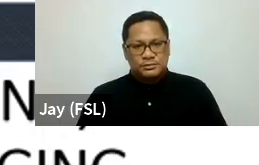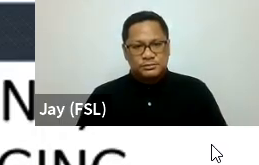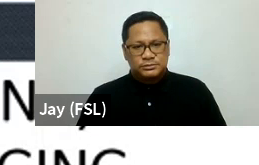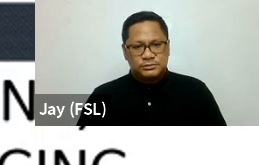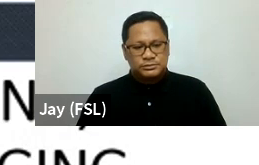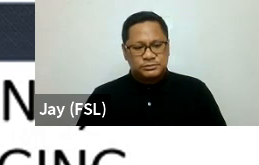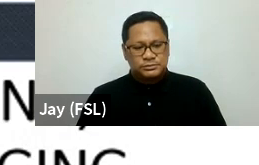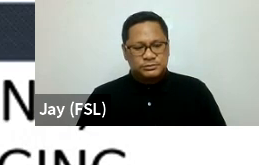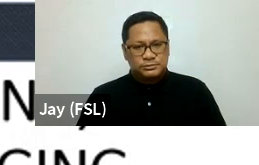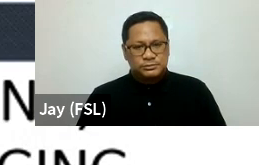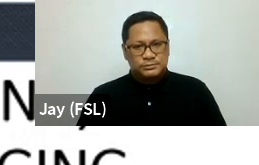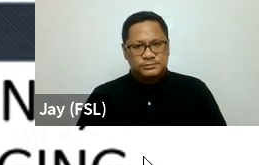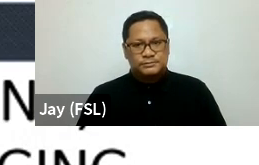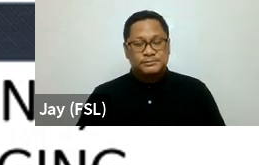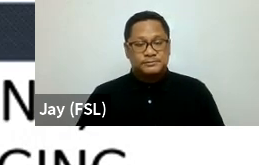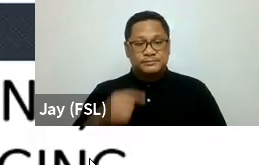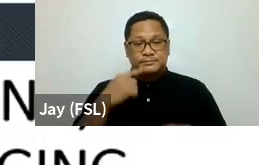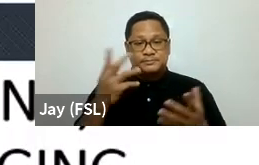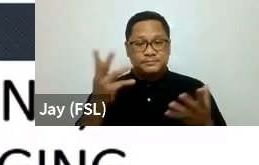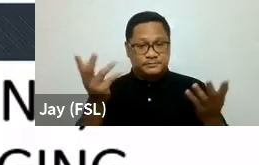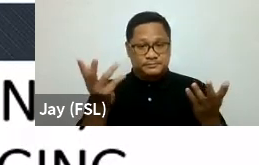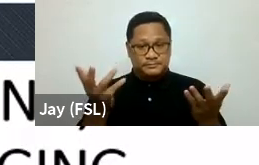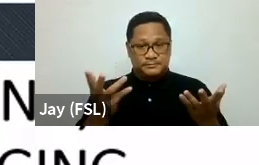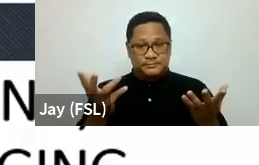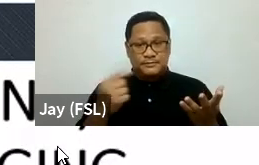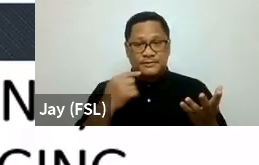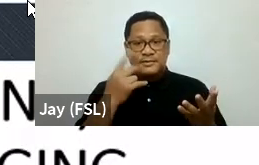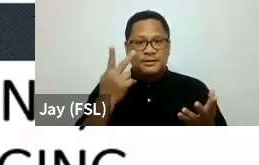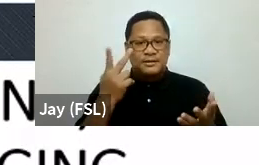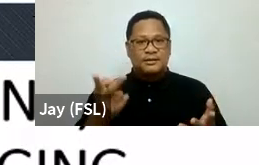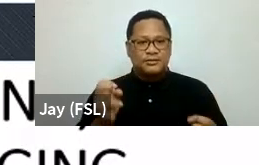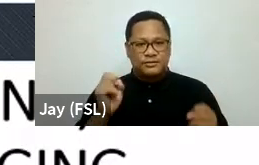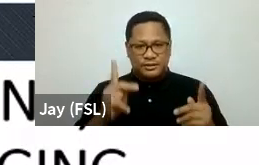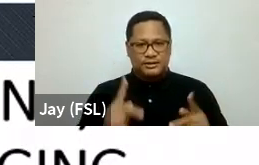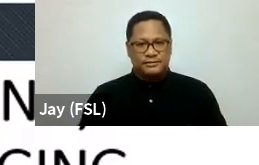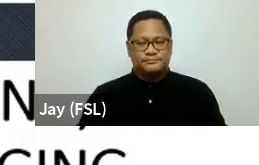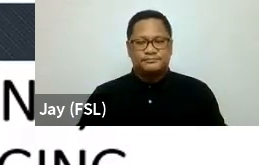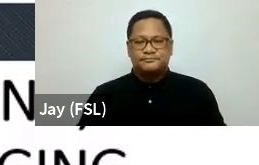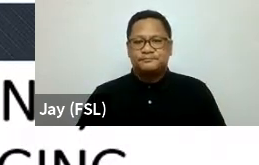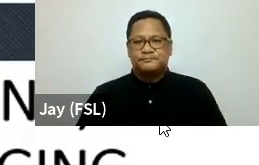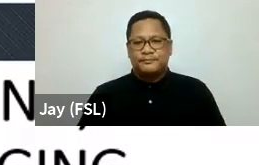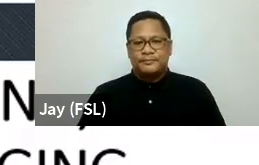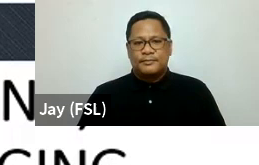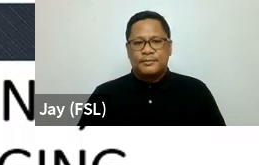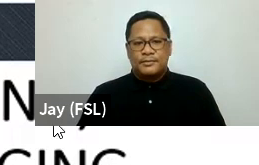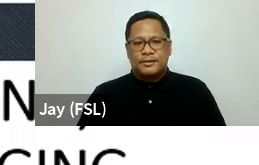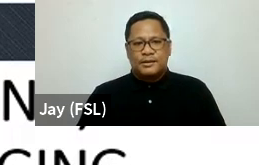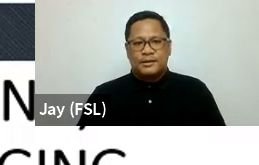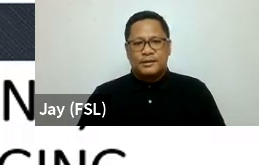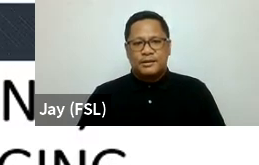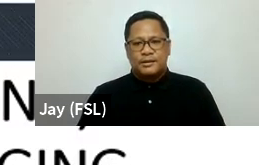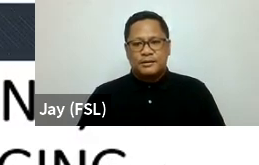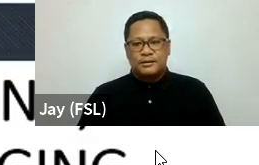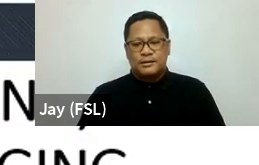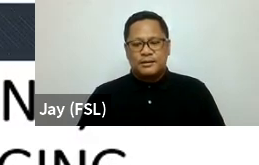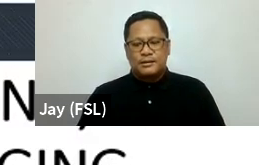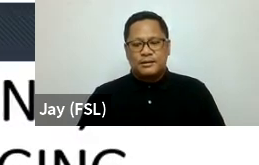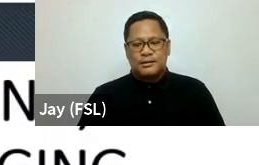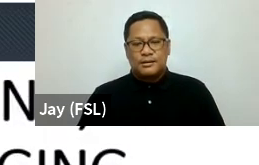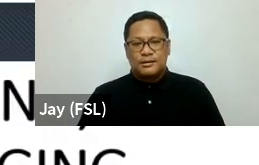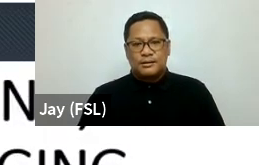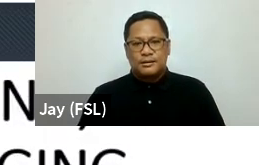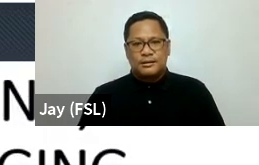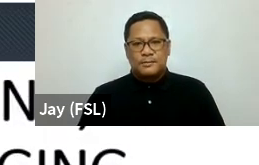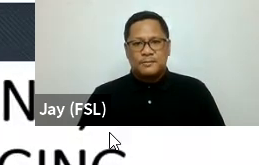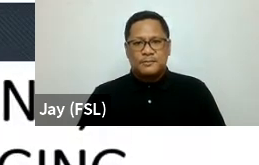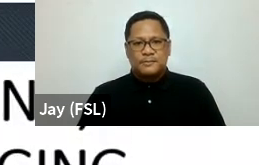Teka, nasaan na si Jay? Gusto ko makita. Yes. A small business. Yeah, ayan. Oops, teka, ba't